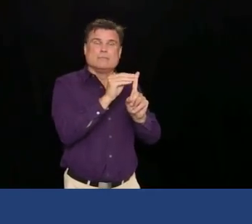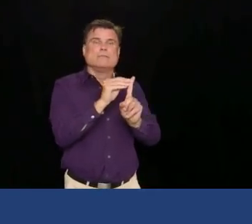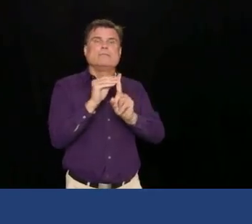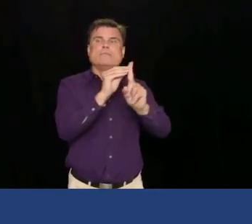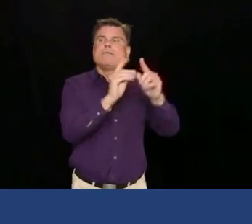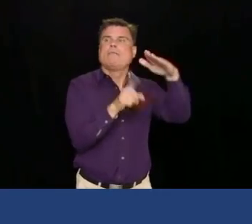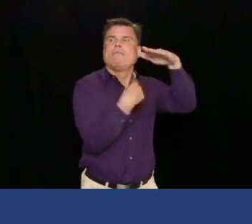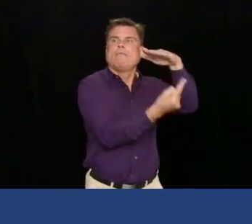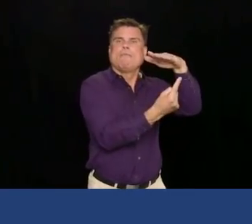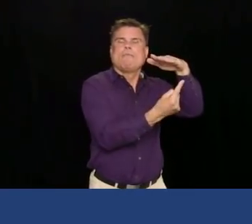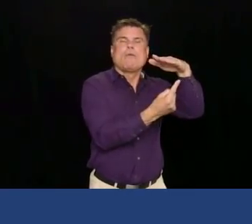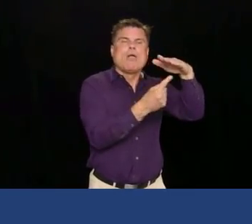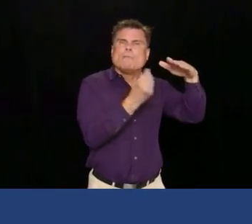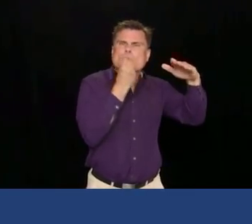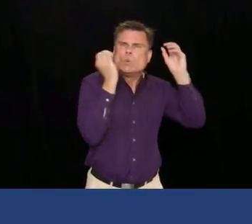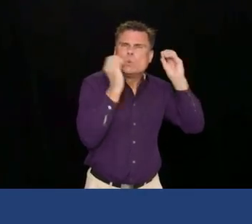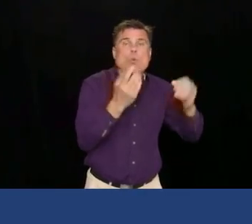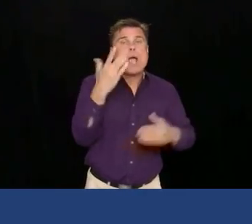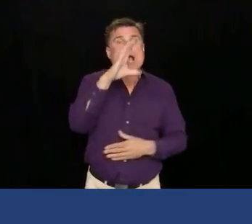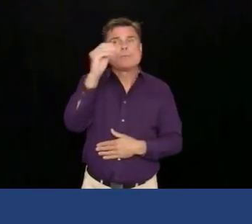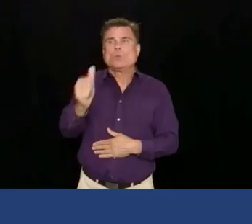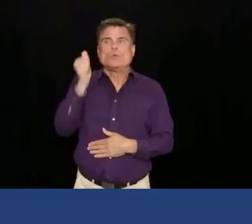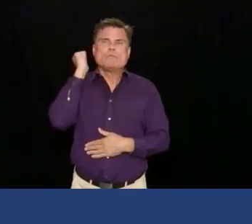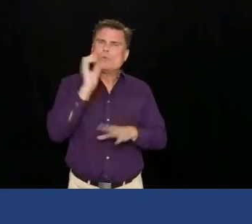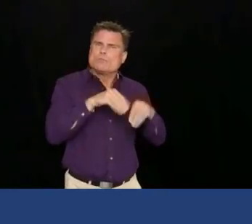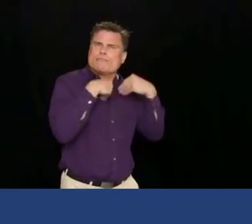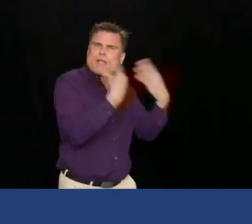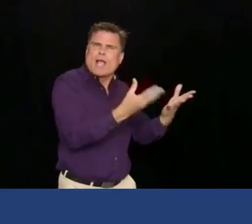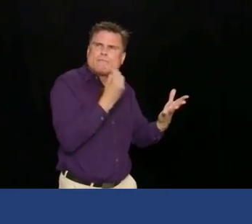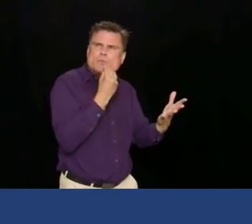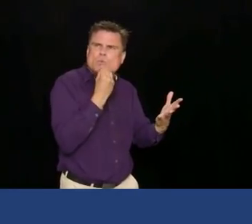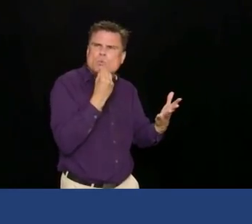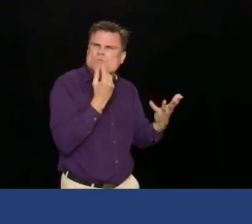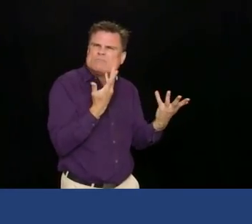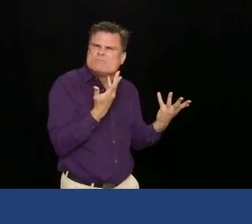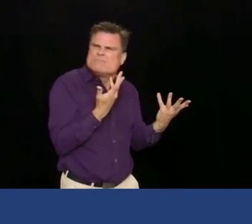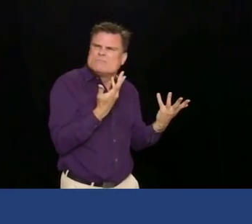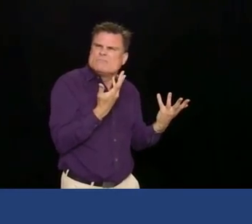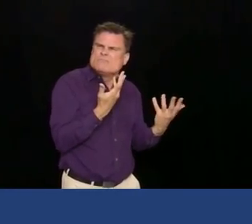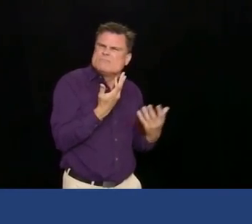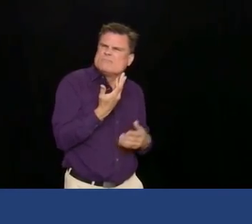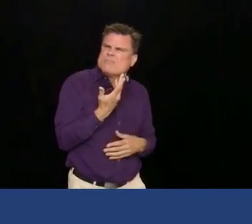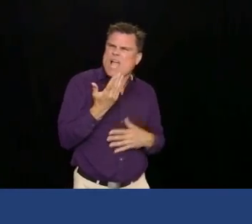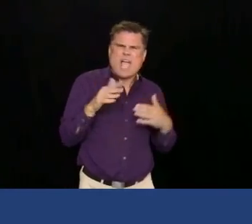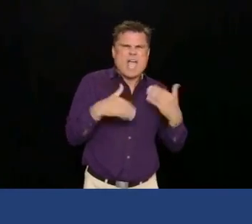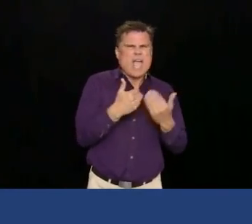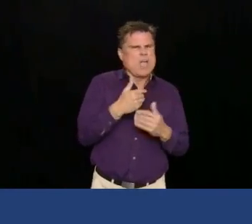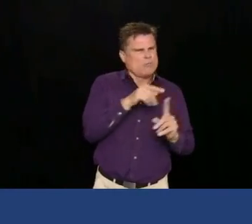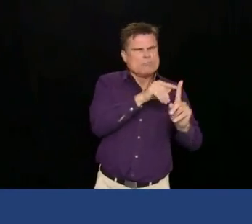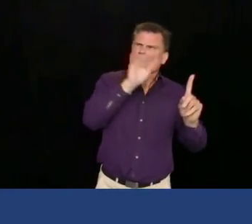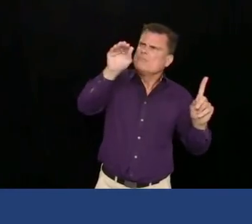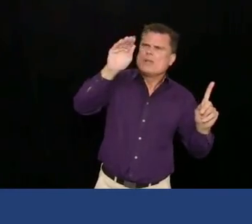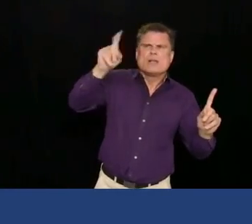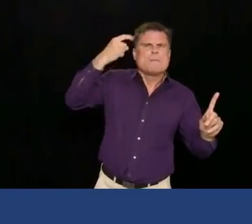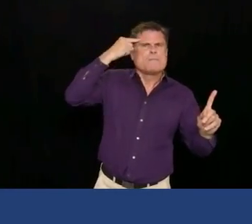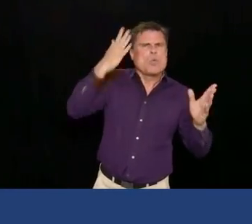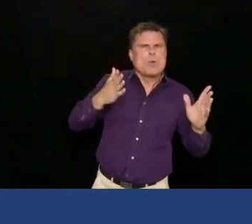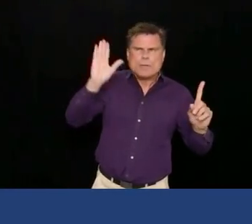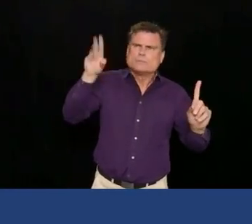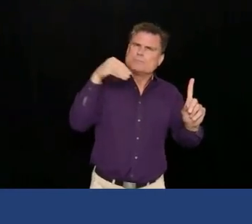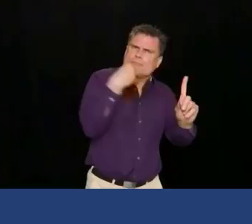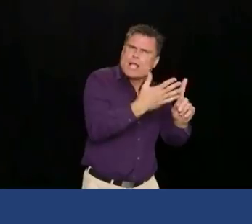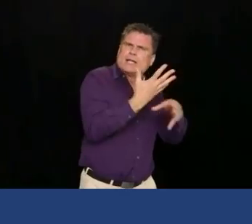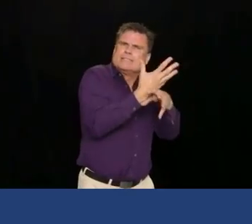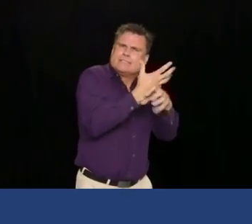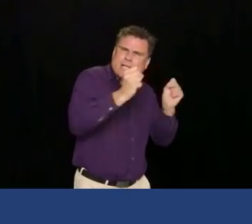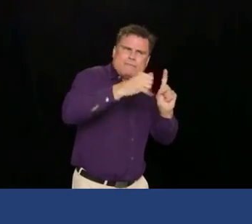the employer. What is the health authority's role in making sure that employers are providing safe living and working conditions for migrant farm